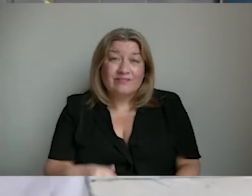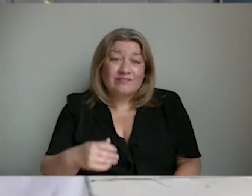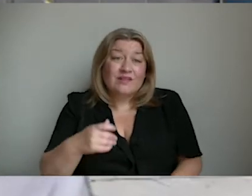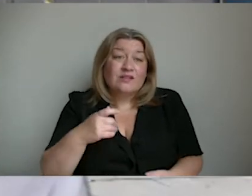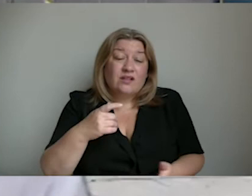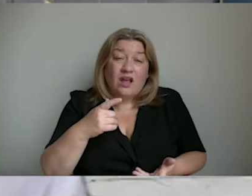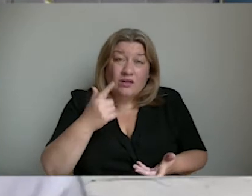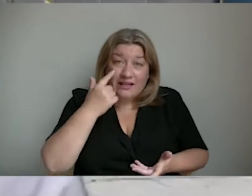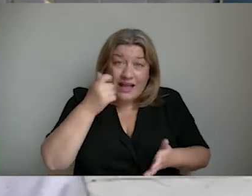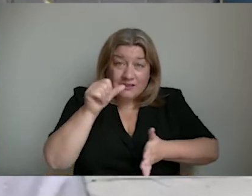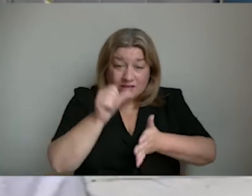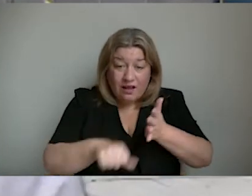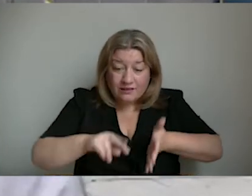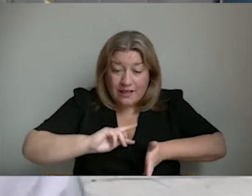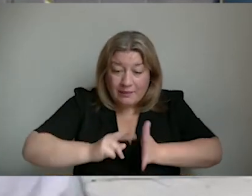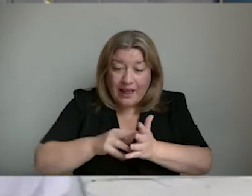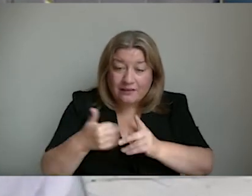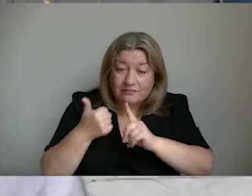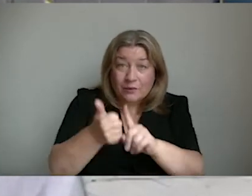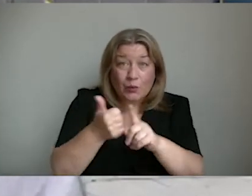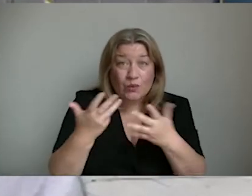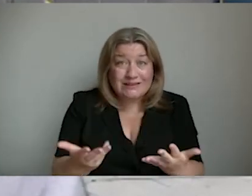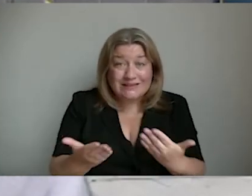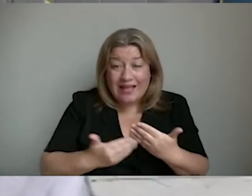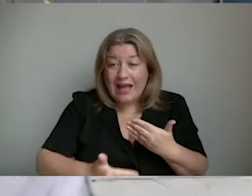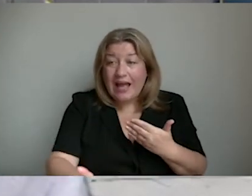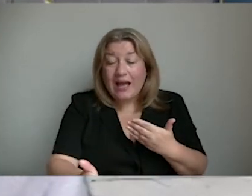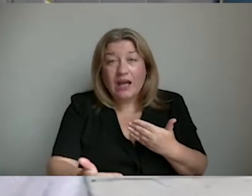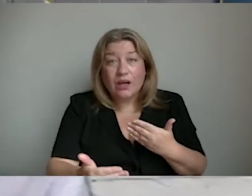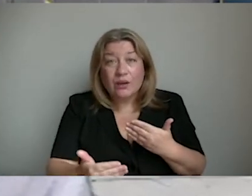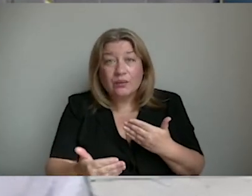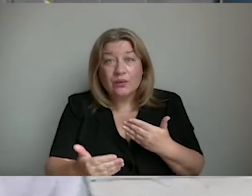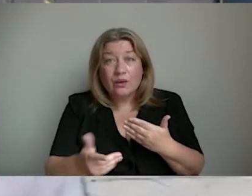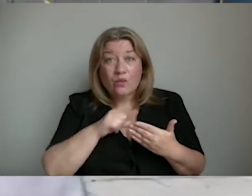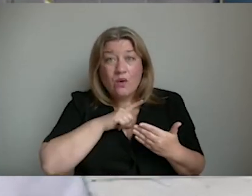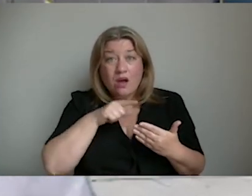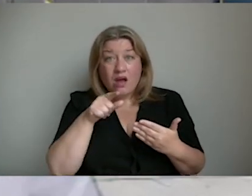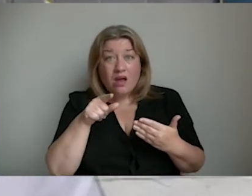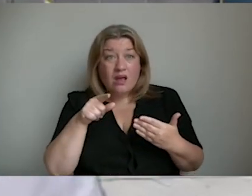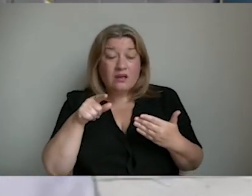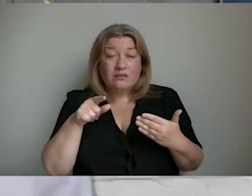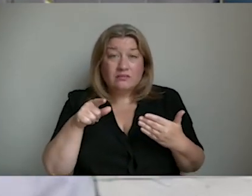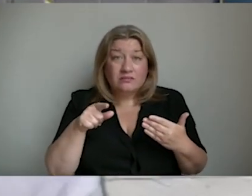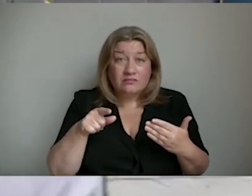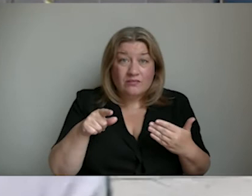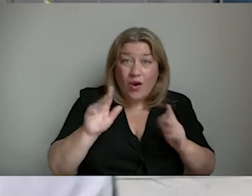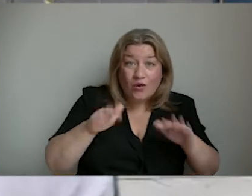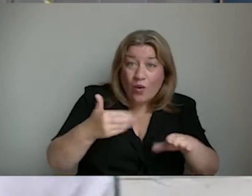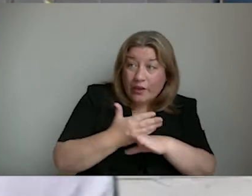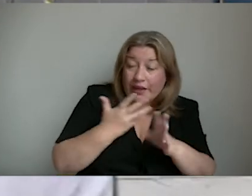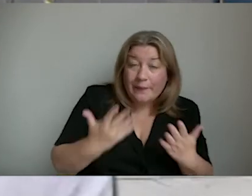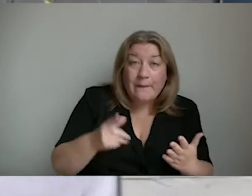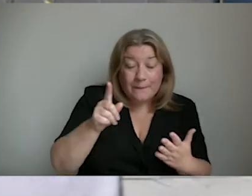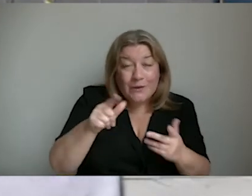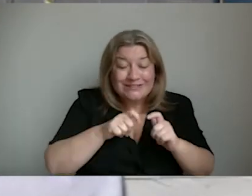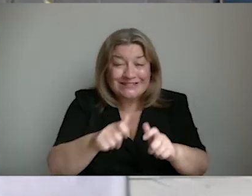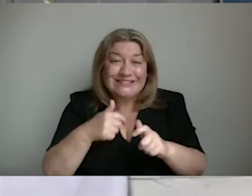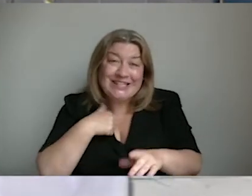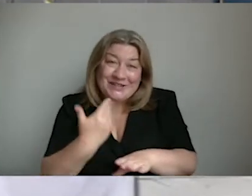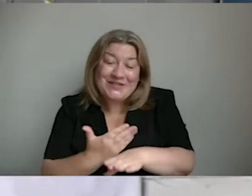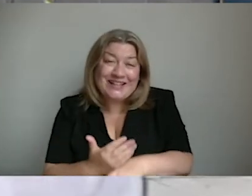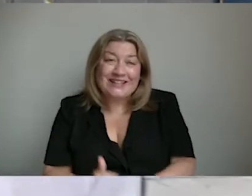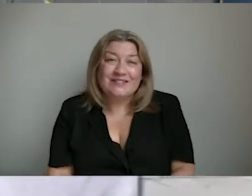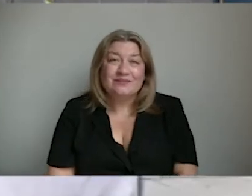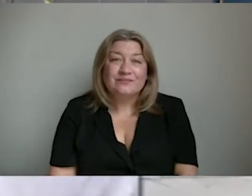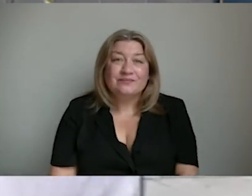delivered, and we can start talking to you and helping you now, can't we? Whilst you might not be in work. I mean, how